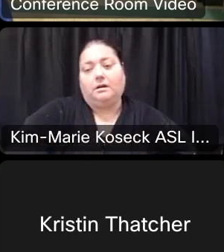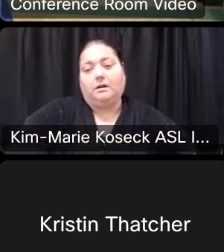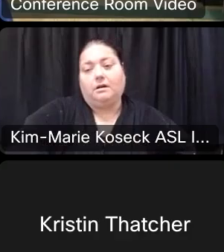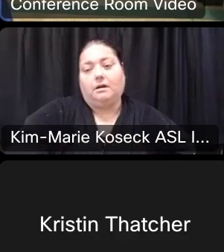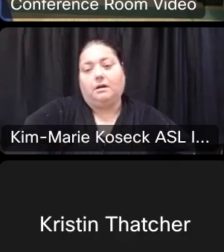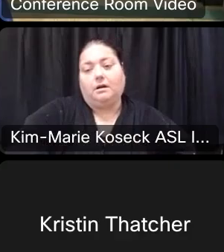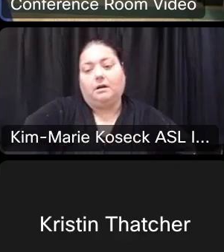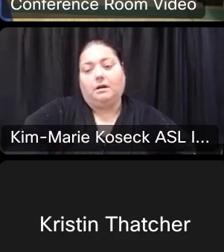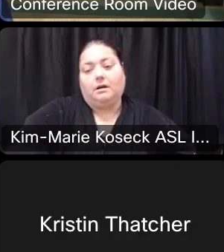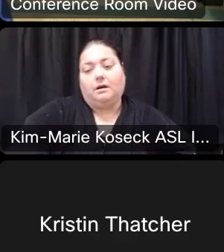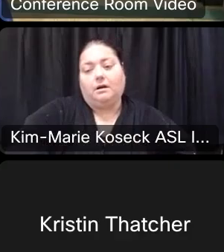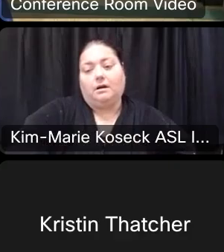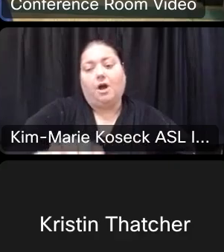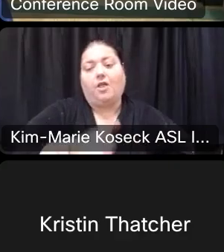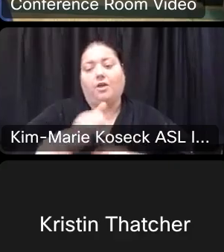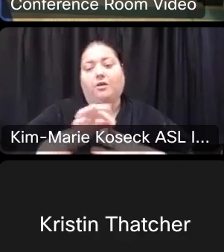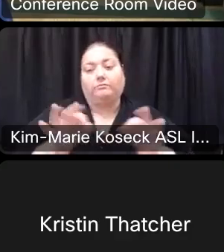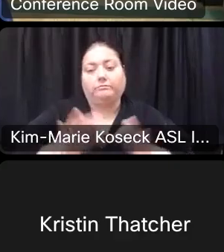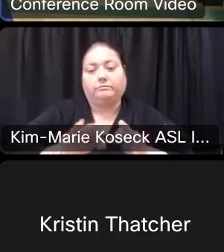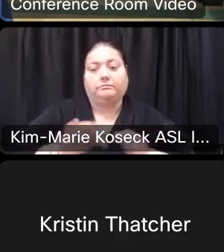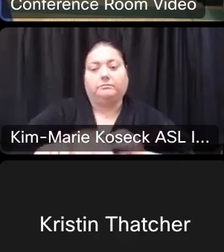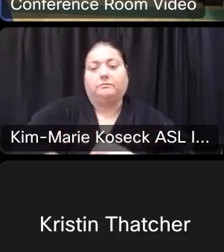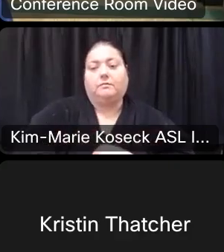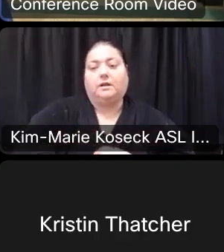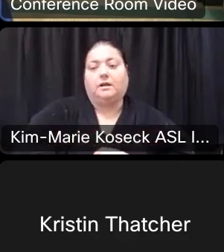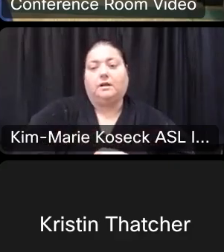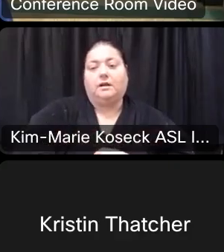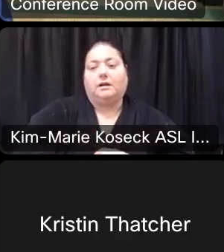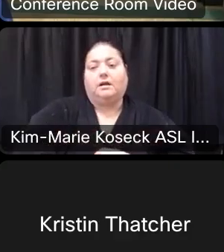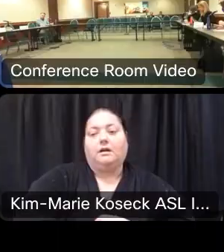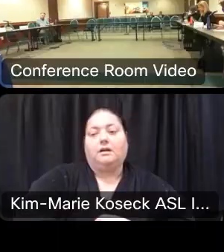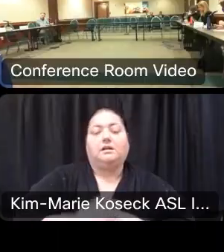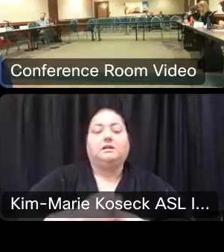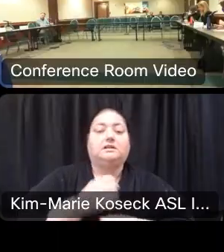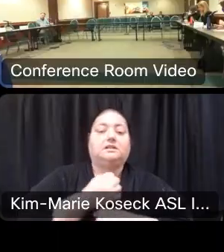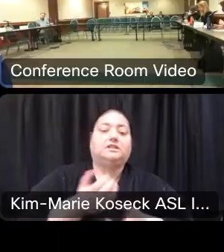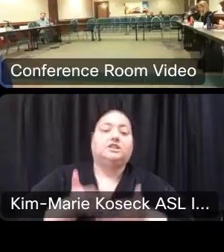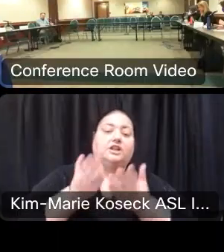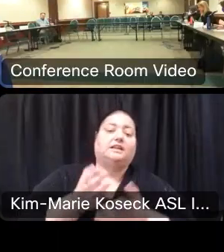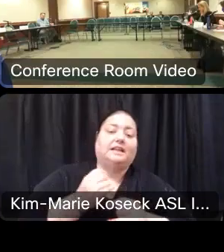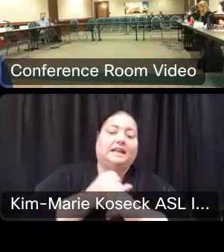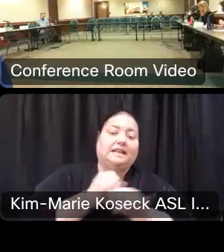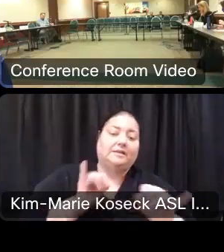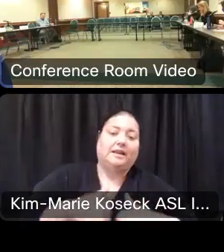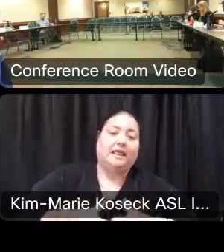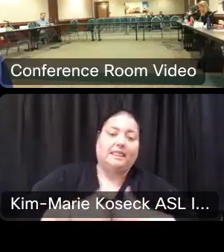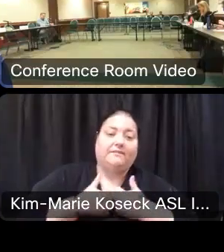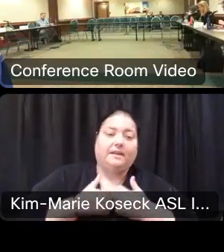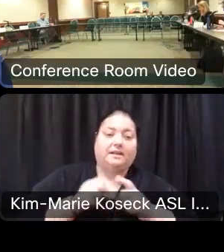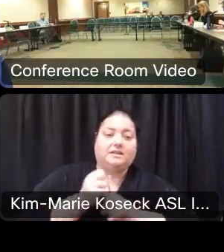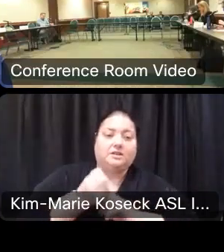Any other thoughts on this area? We had suggestions around more independent type living situations,